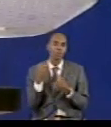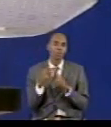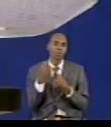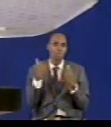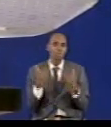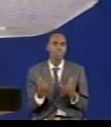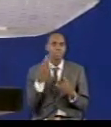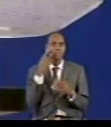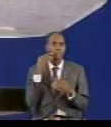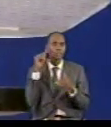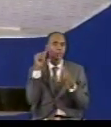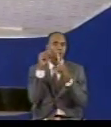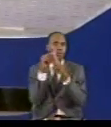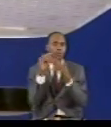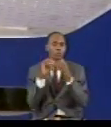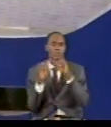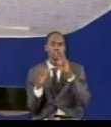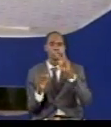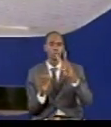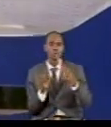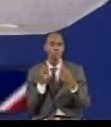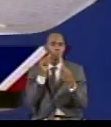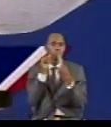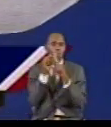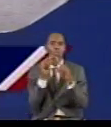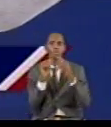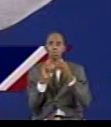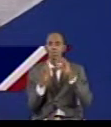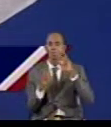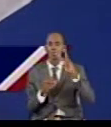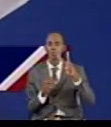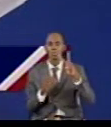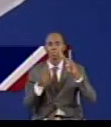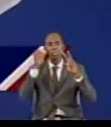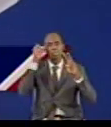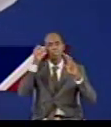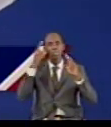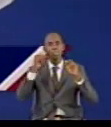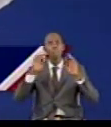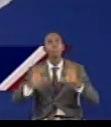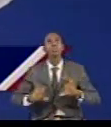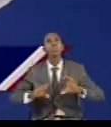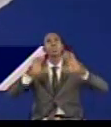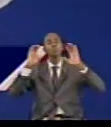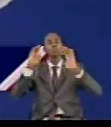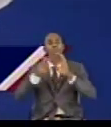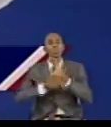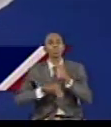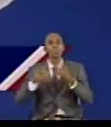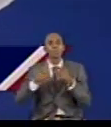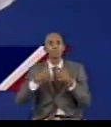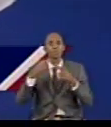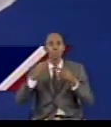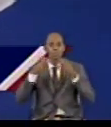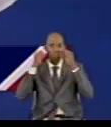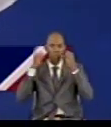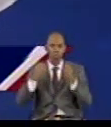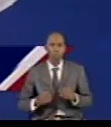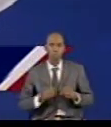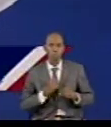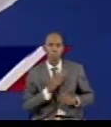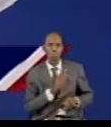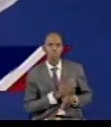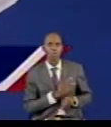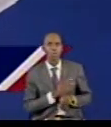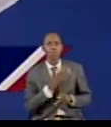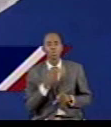two now. Point number two is commitment to the firm preservation